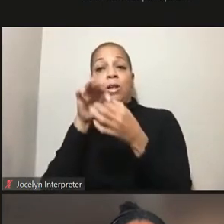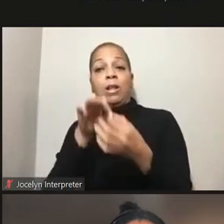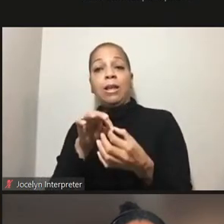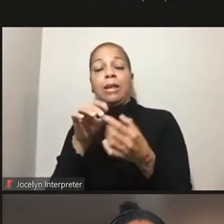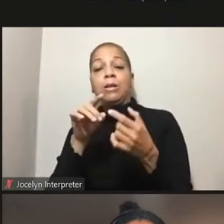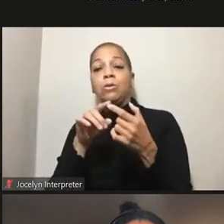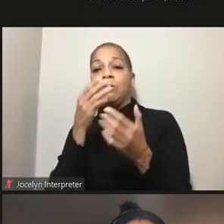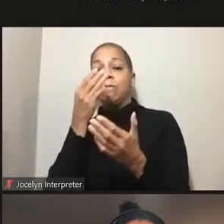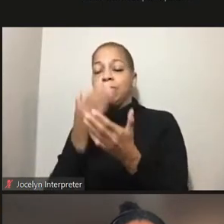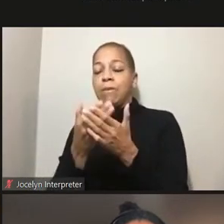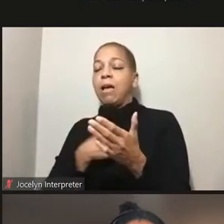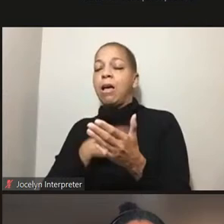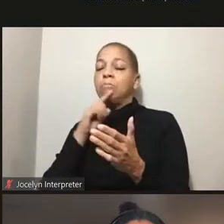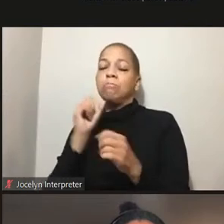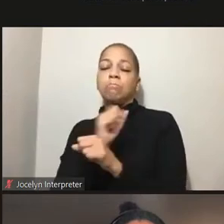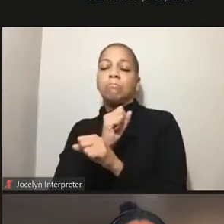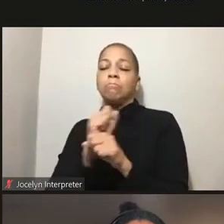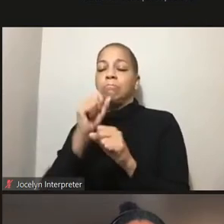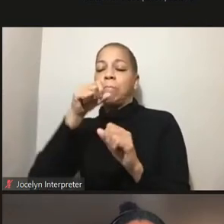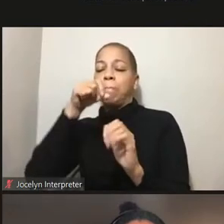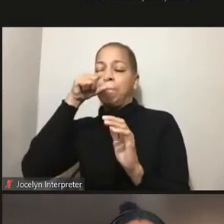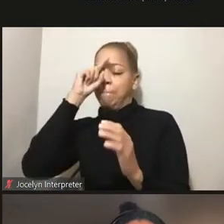deeply believe that